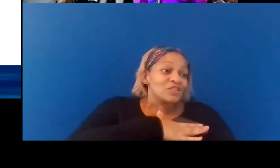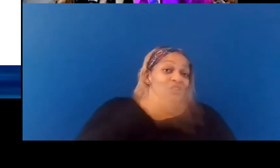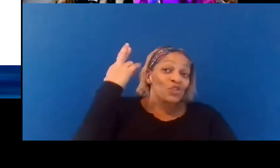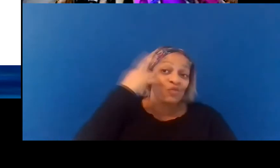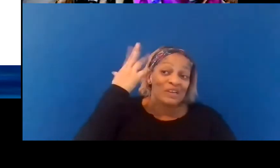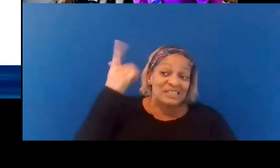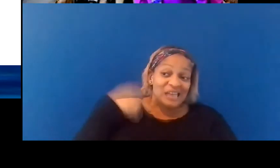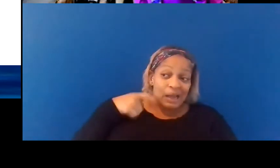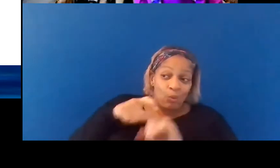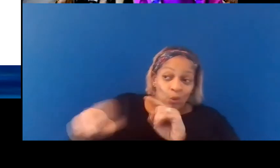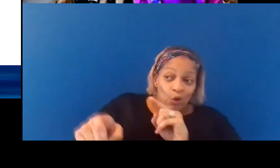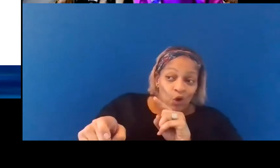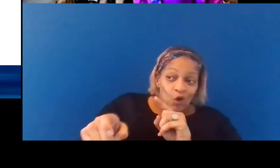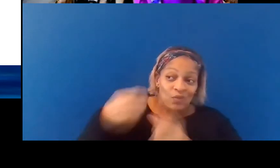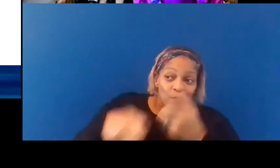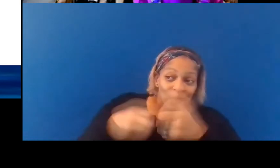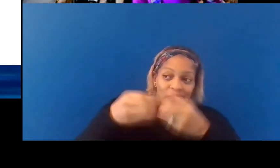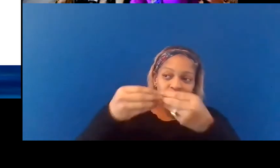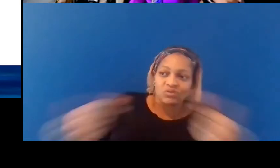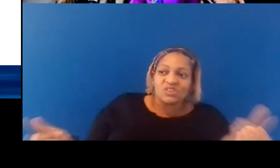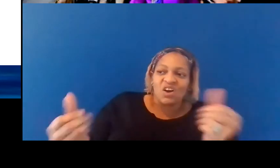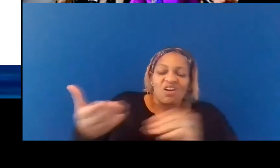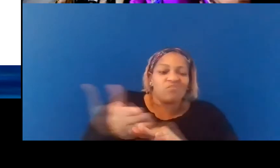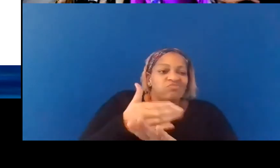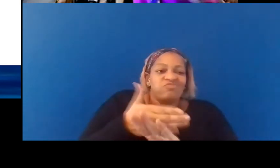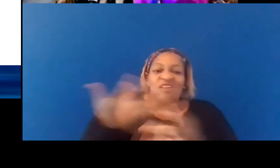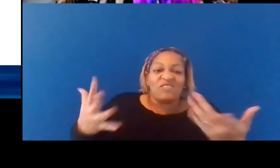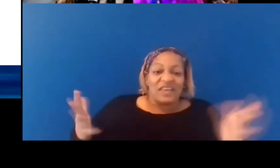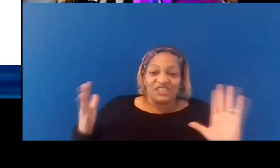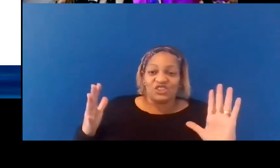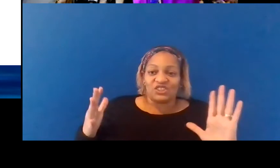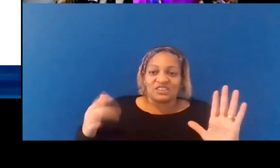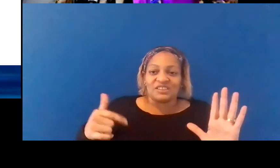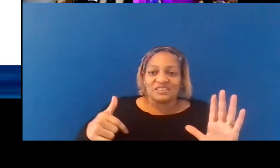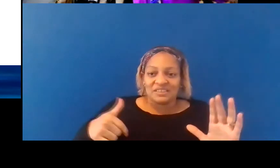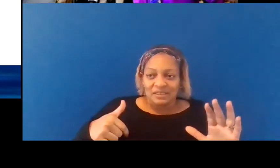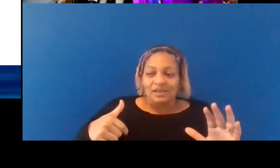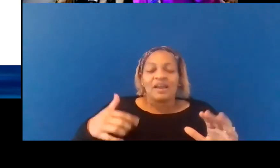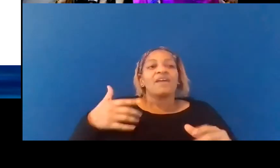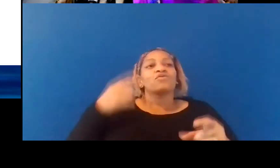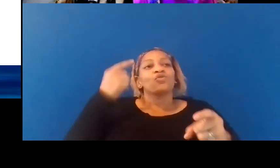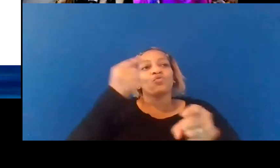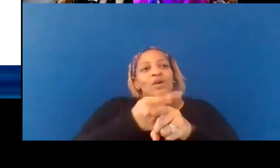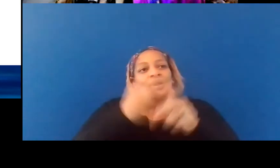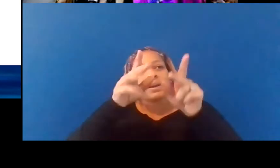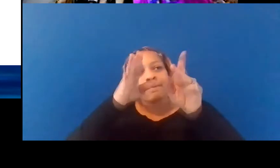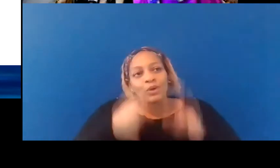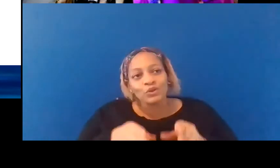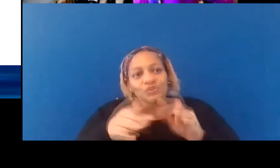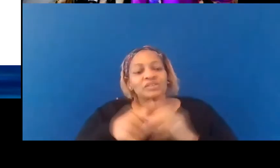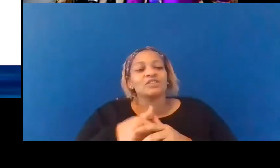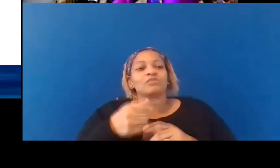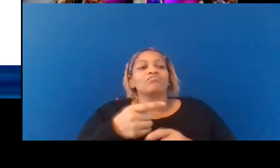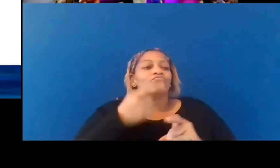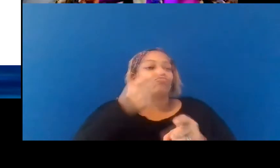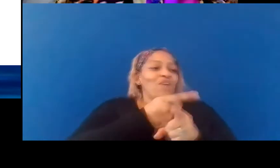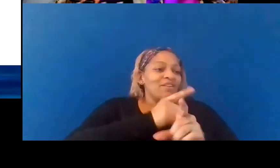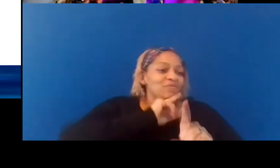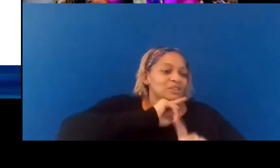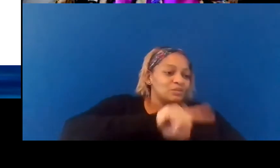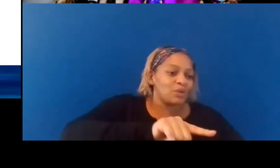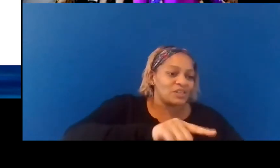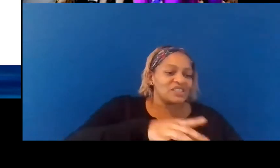already resolved. Already resolved. I have the right person and the right response and the